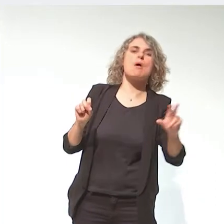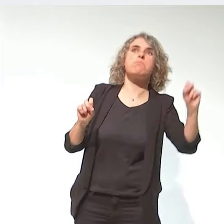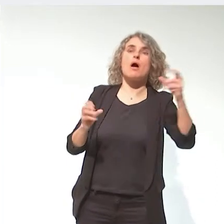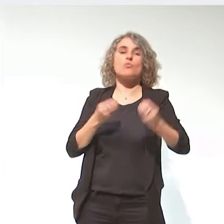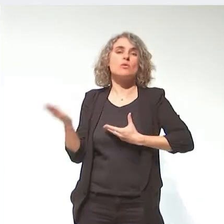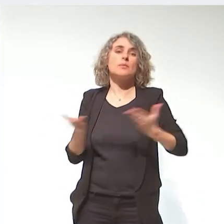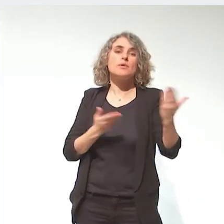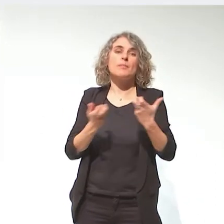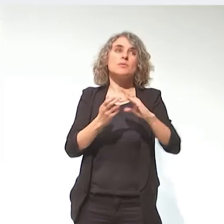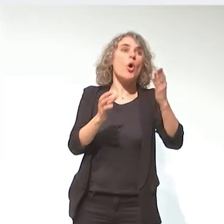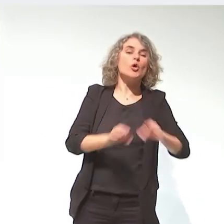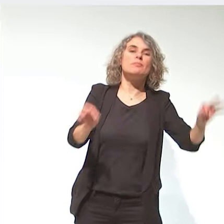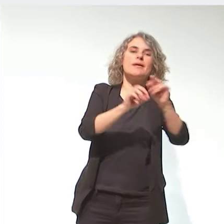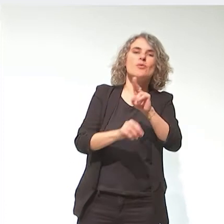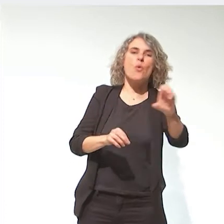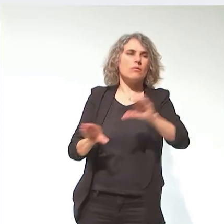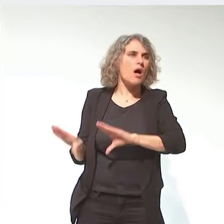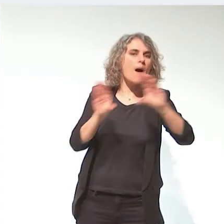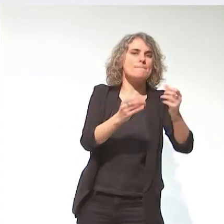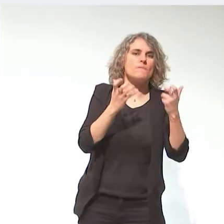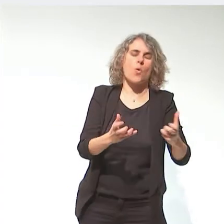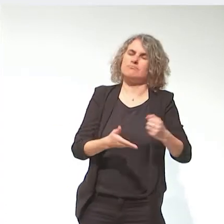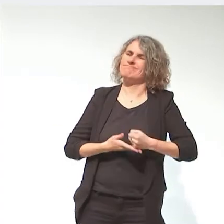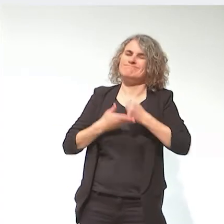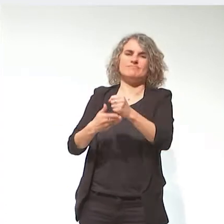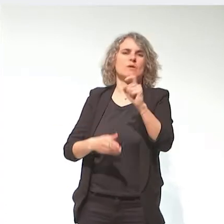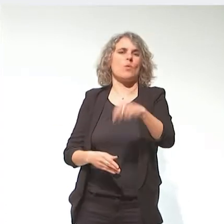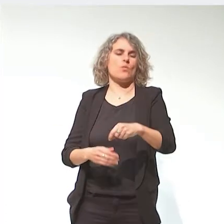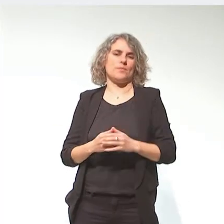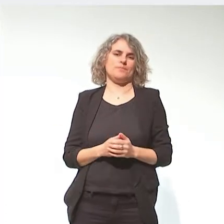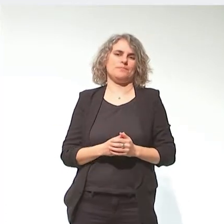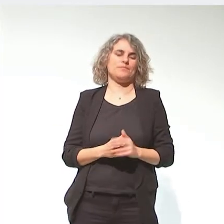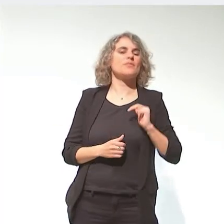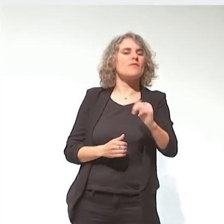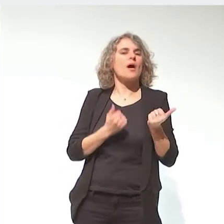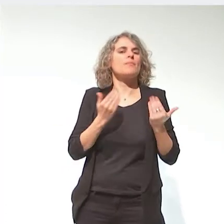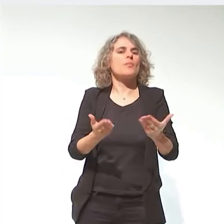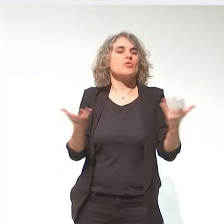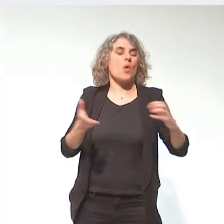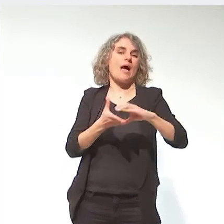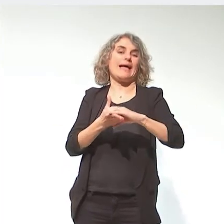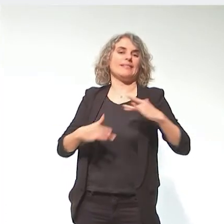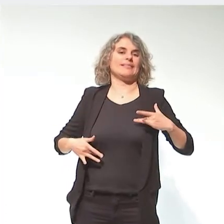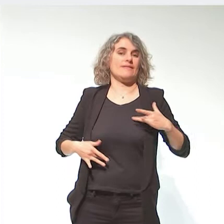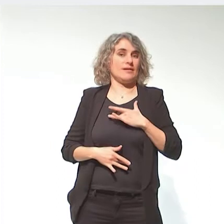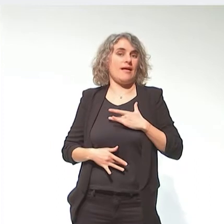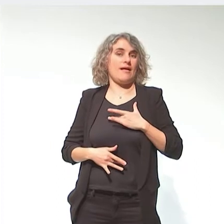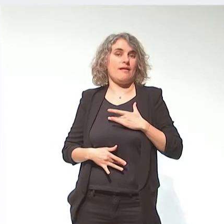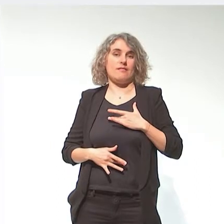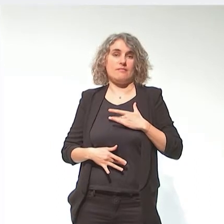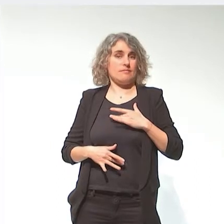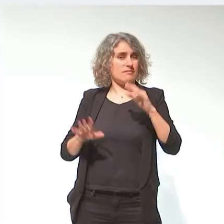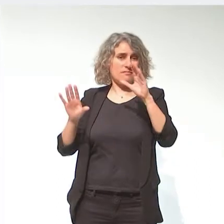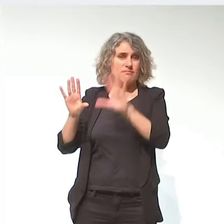will propose the establishment of a European disability card. This would help the mutual